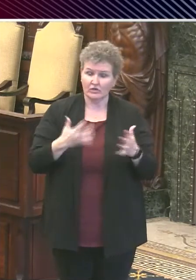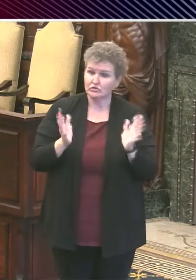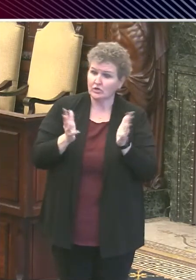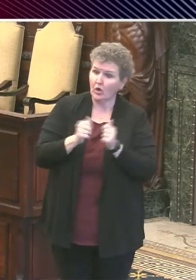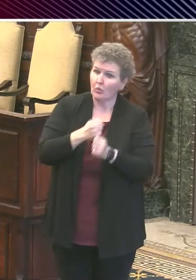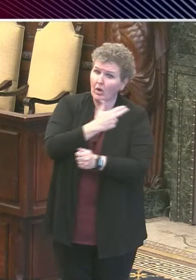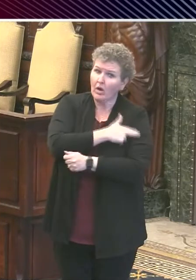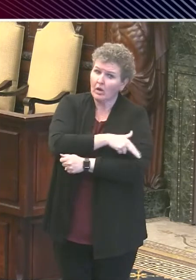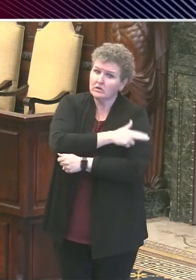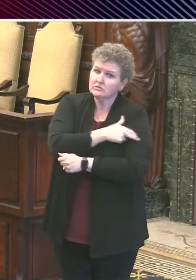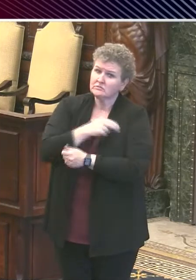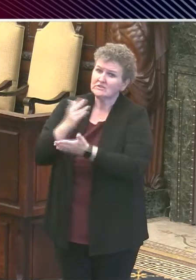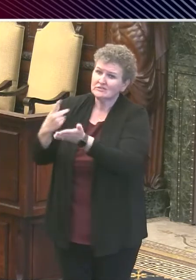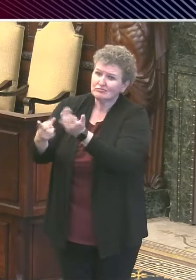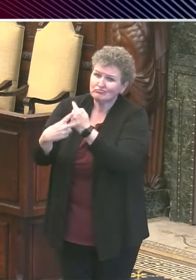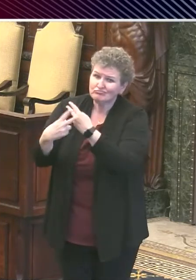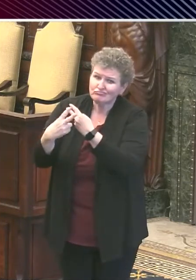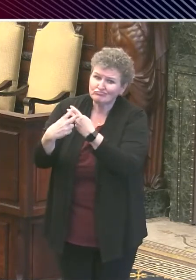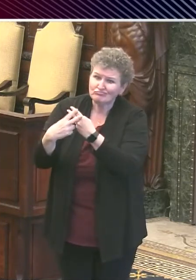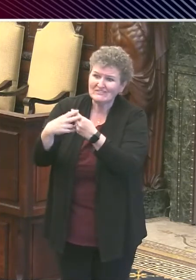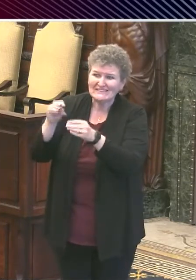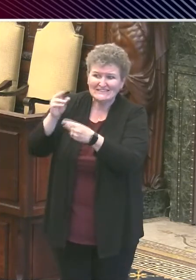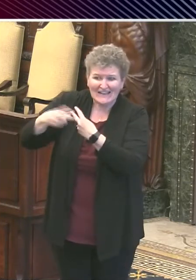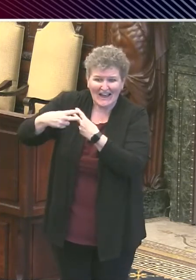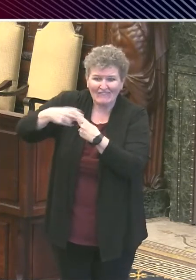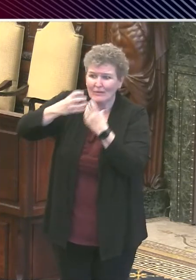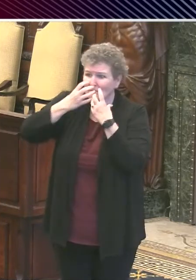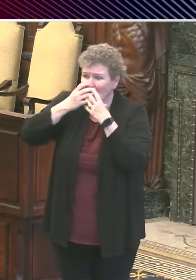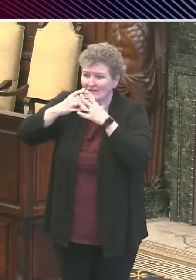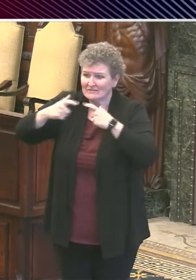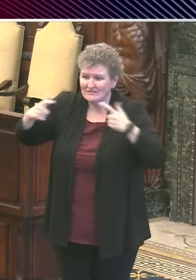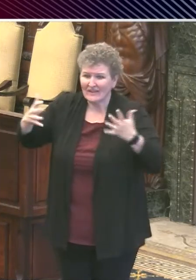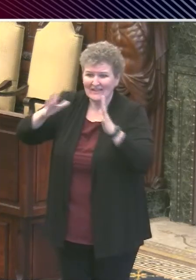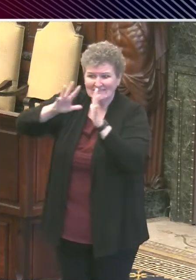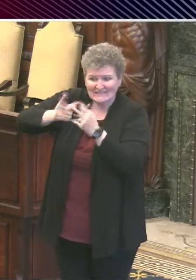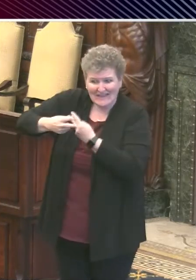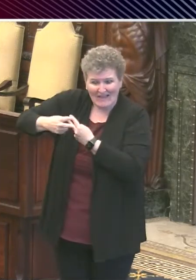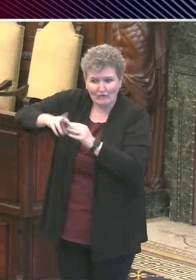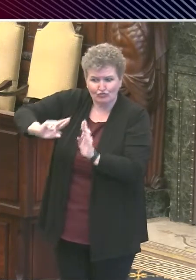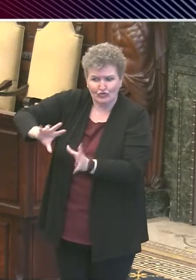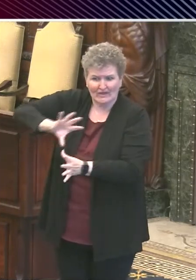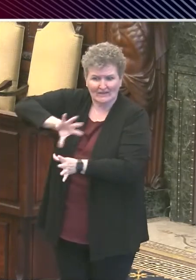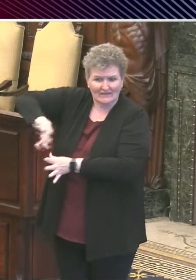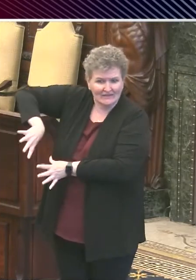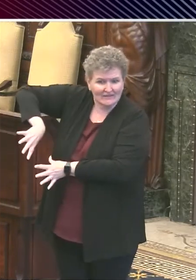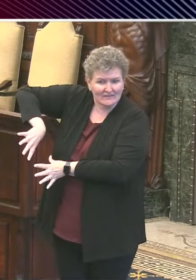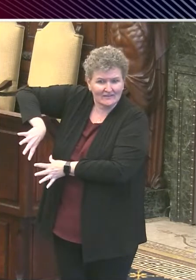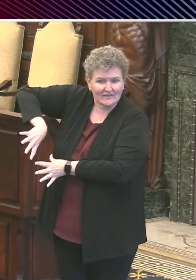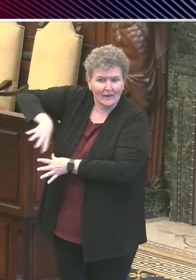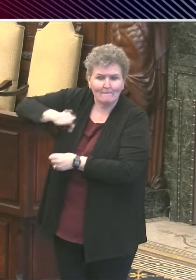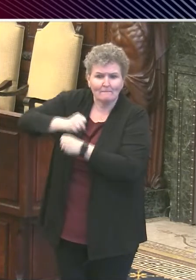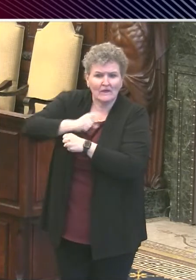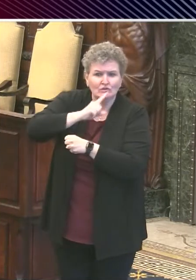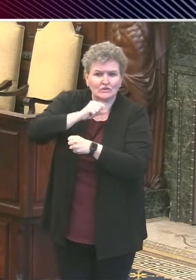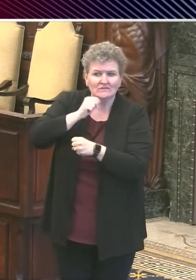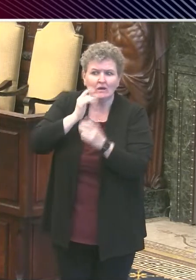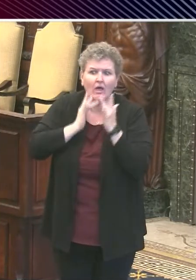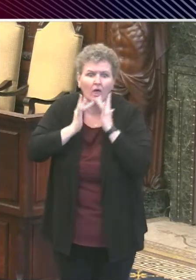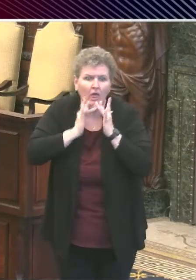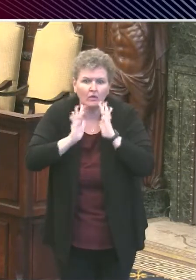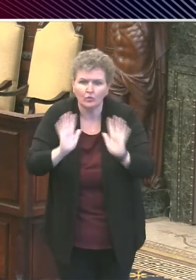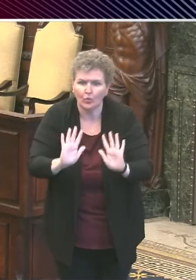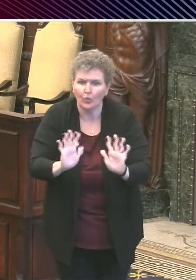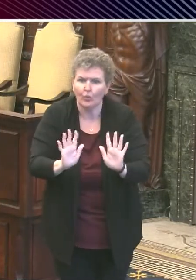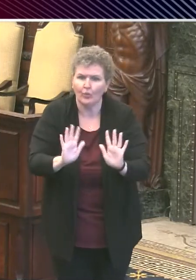supplies so they can be prepared for a surge of patients, or in this case, maybe shortage of supplies. There are other